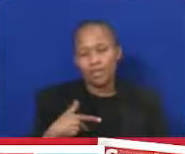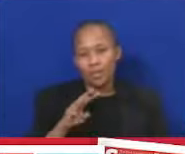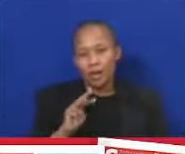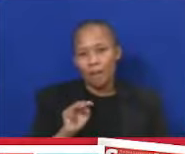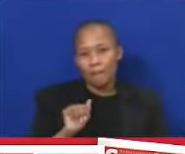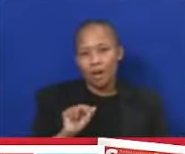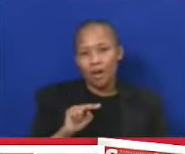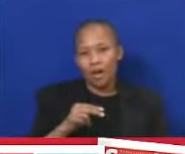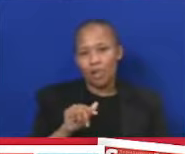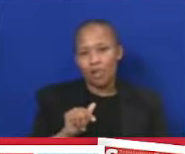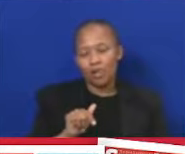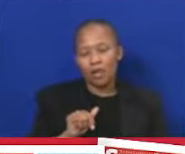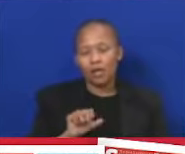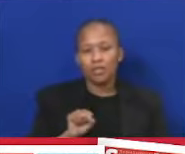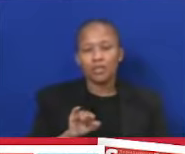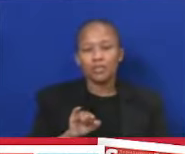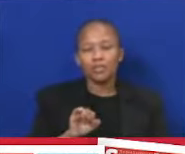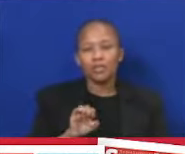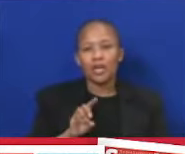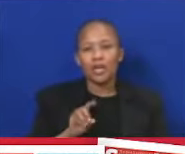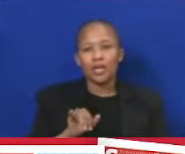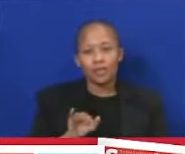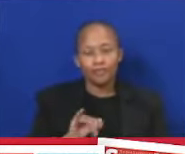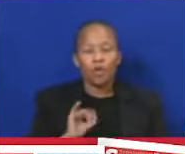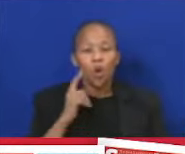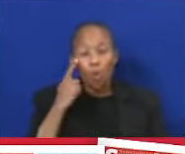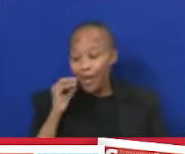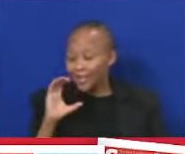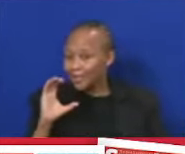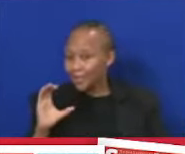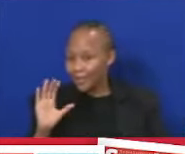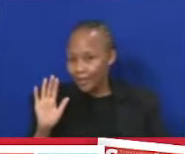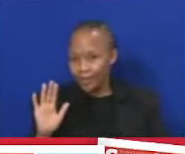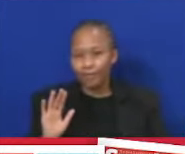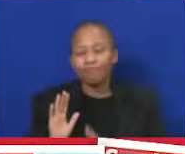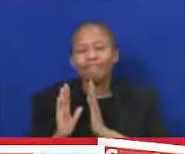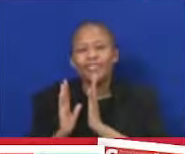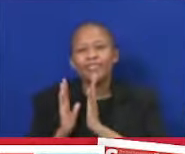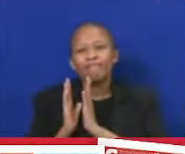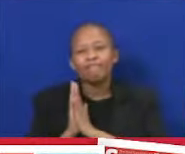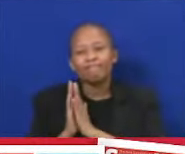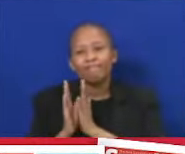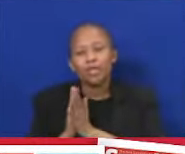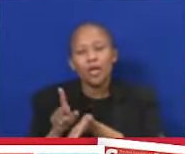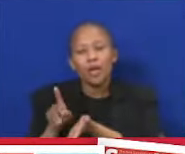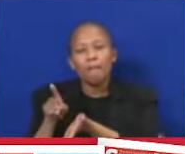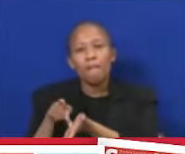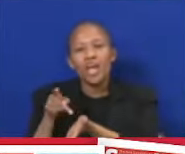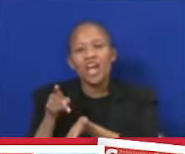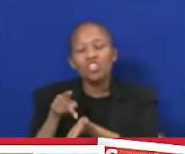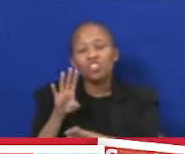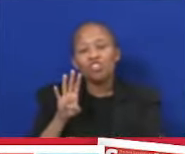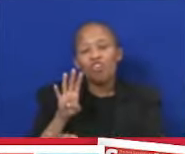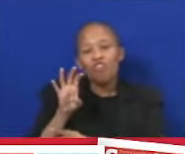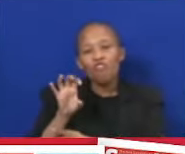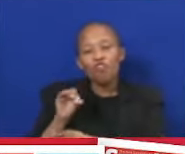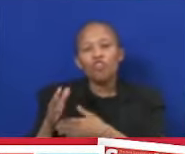Witness C, could I please ask you to turn to page 40 of your witness statement,